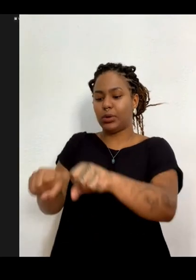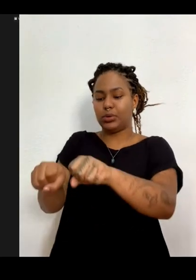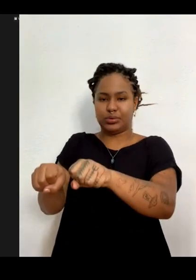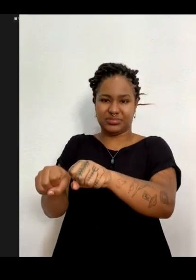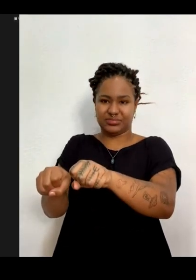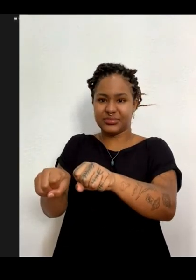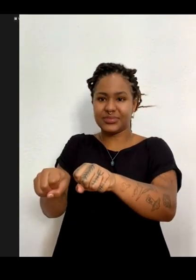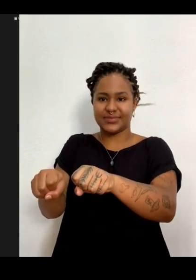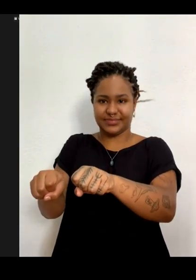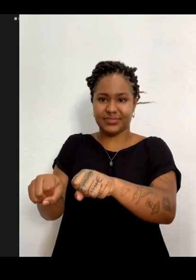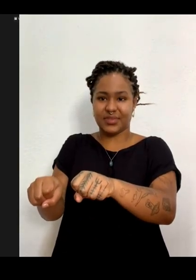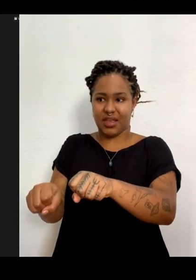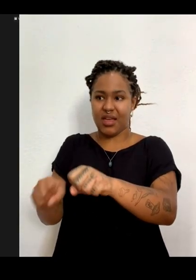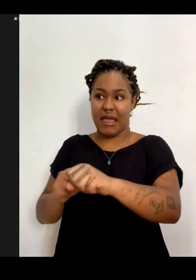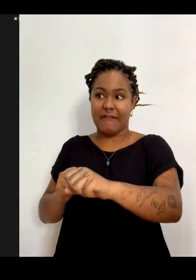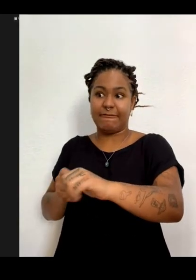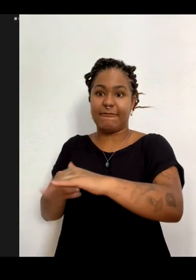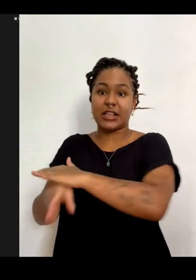foreign